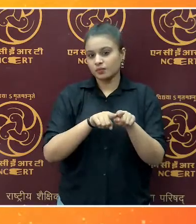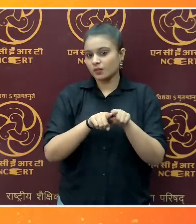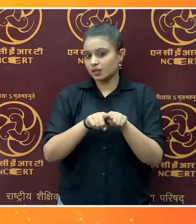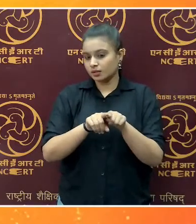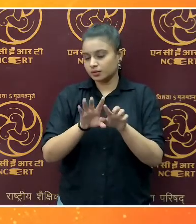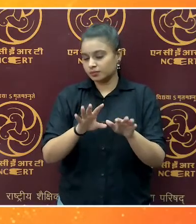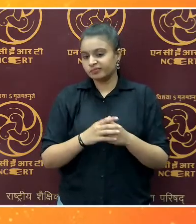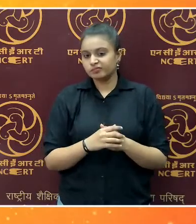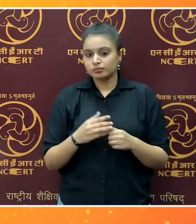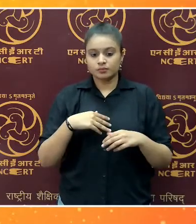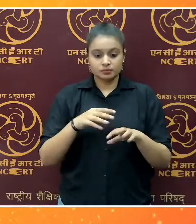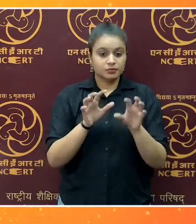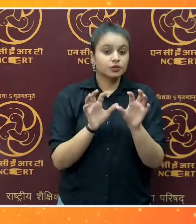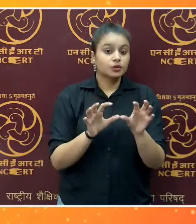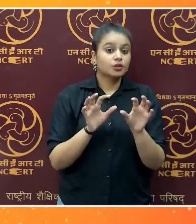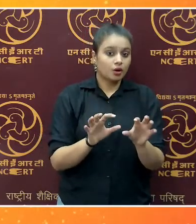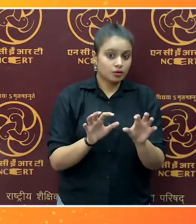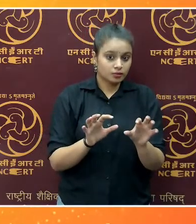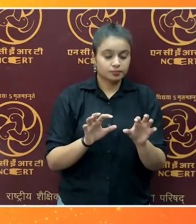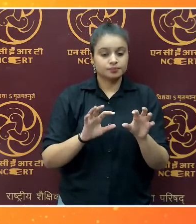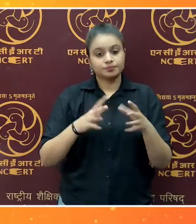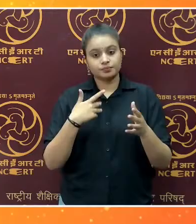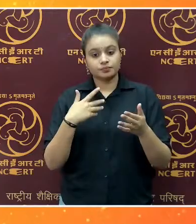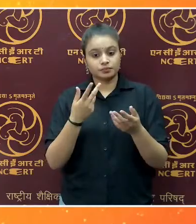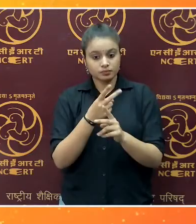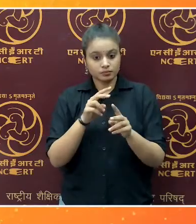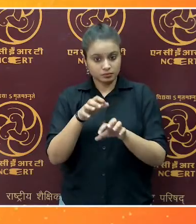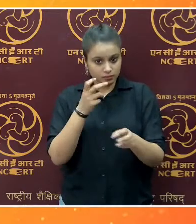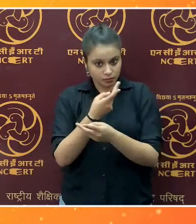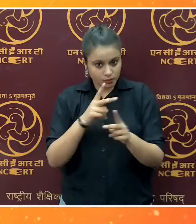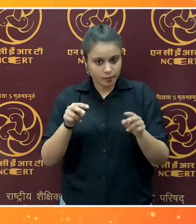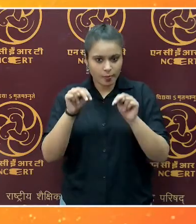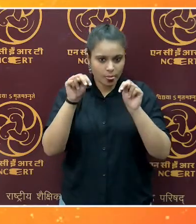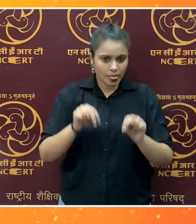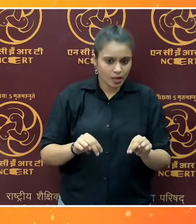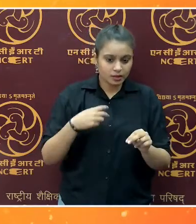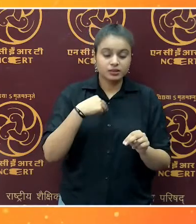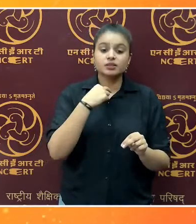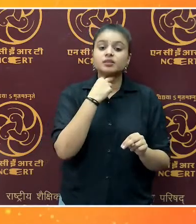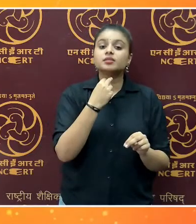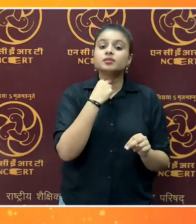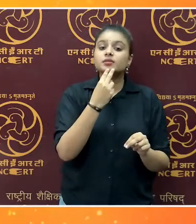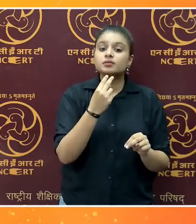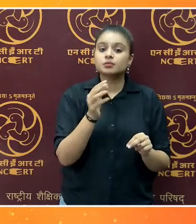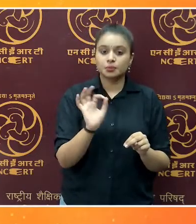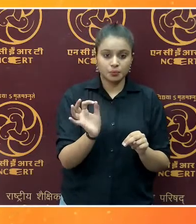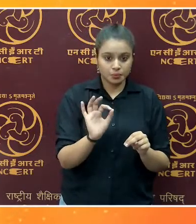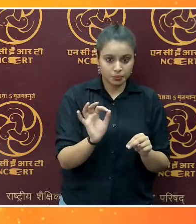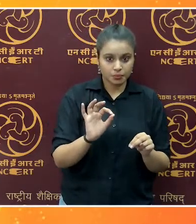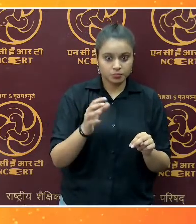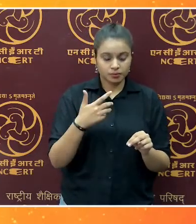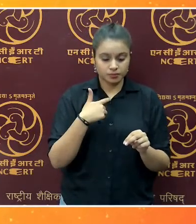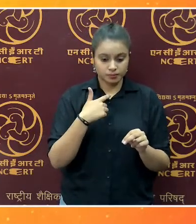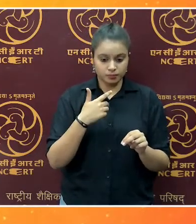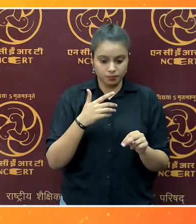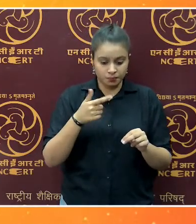he knows dog's language. And animals need not always make sounds to produce meaning. Like we make sounds, we